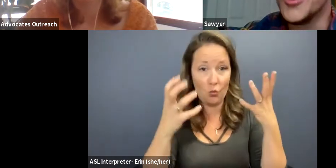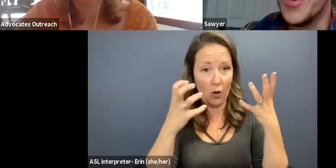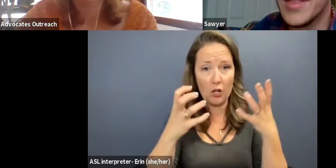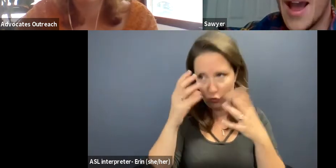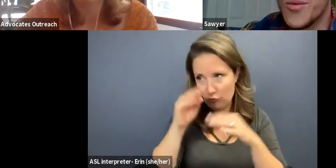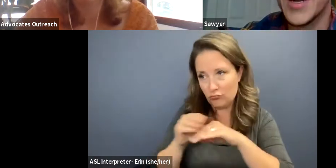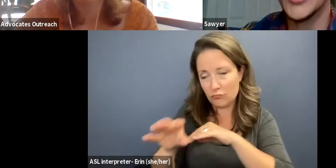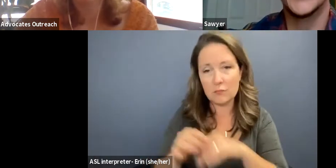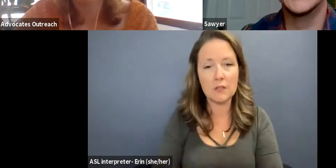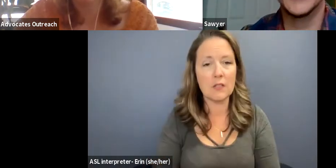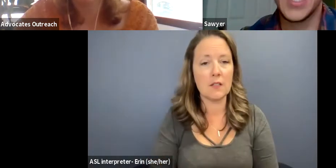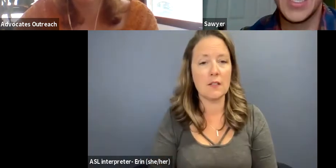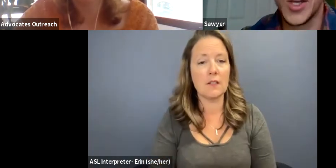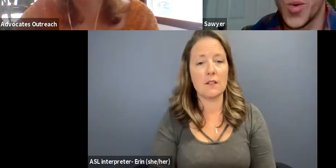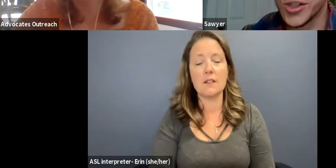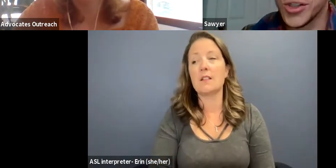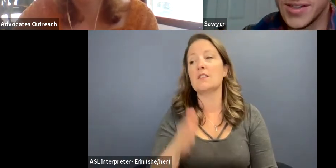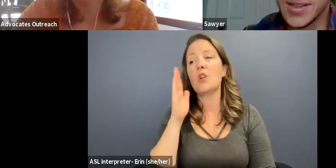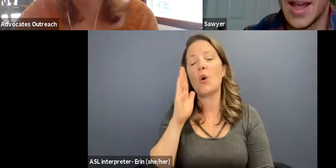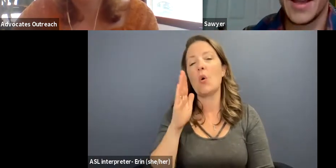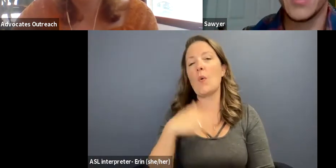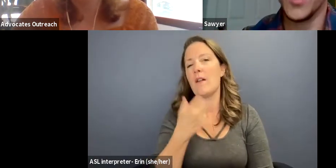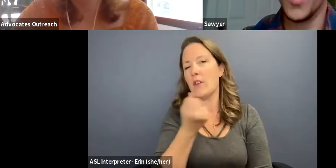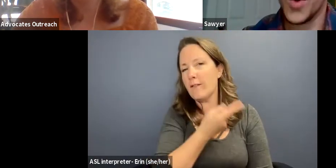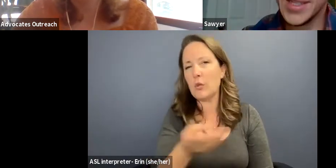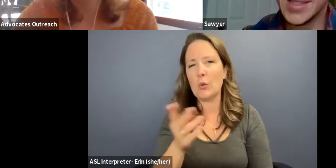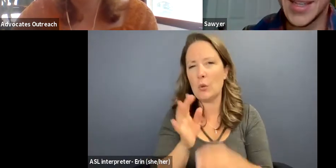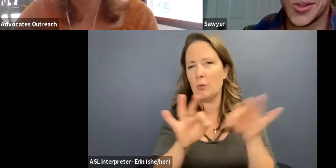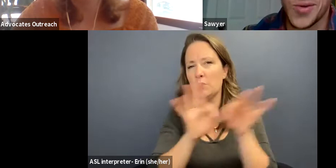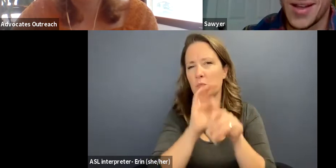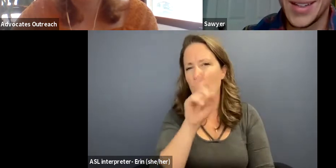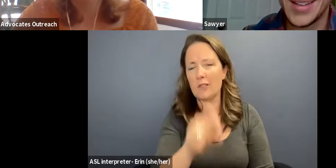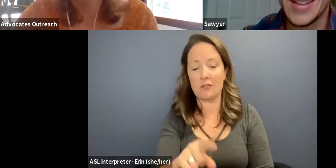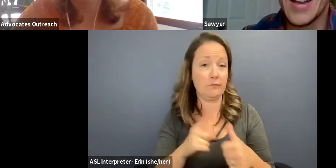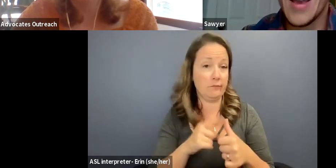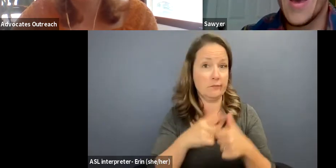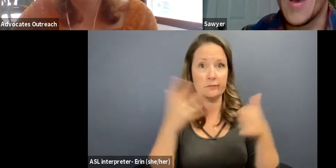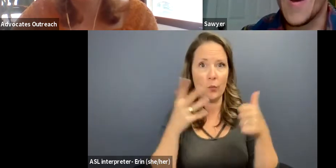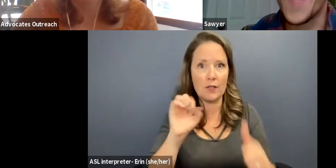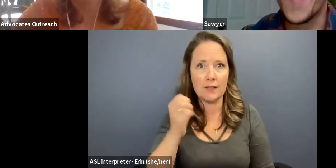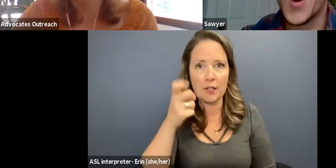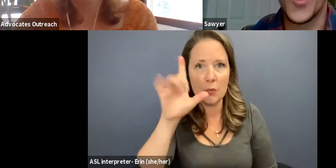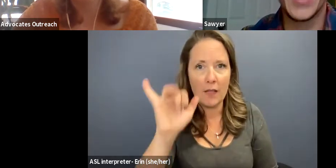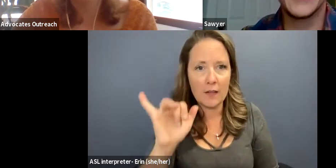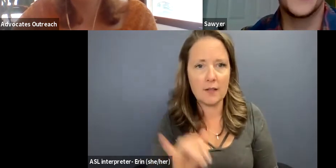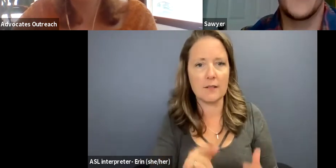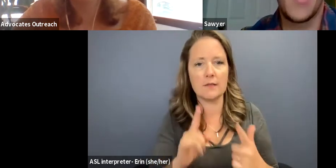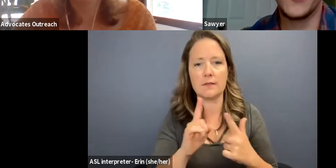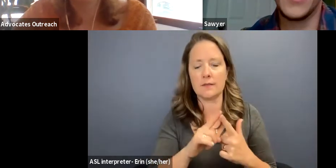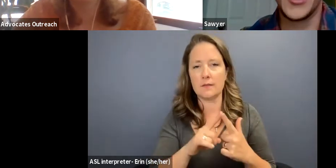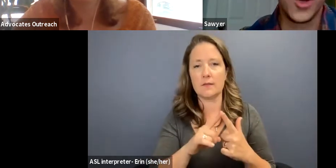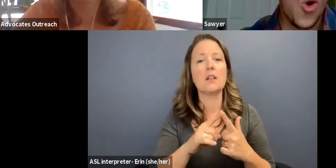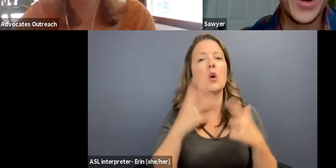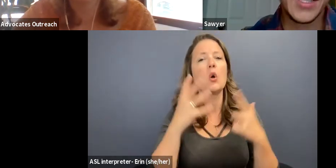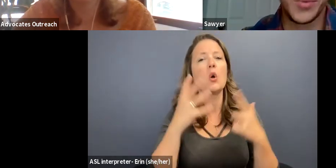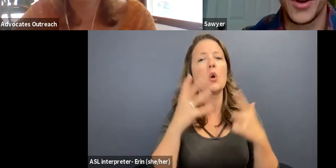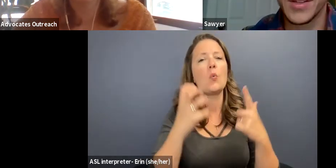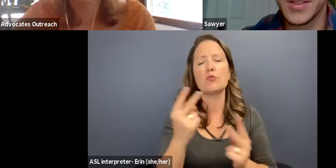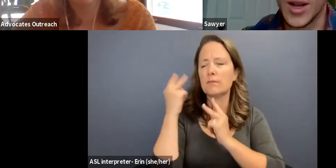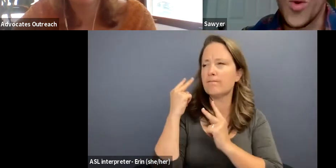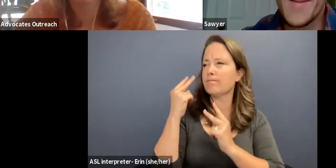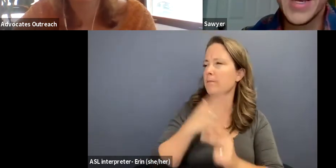So yeah, and I'm the sexual health and violence prevention educator. So I have kind of a specific lens